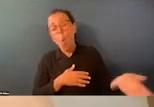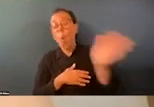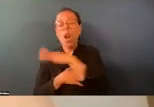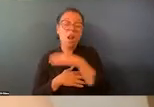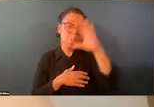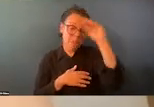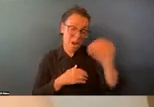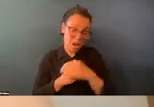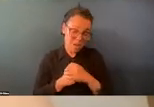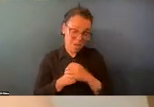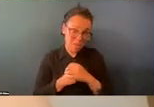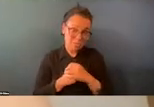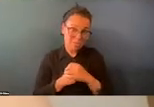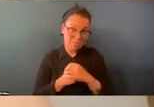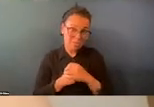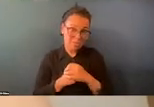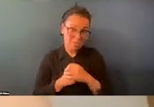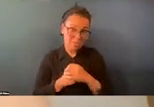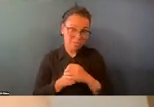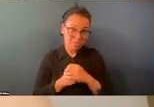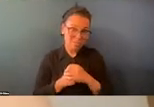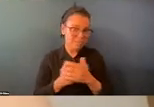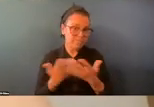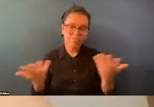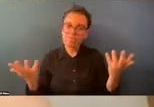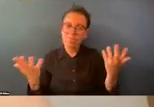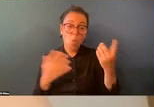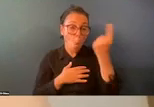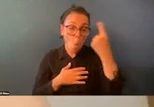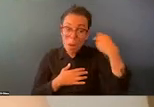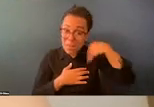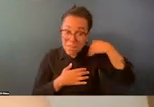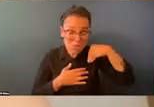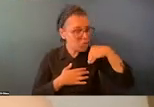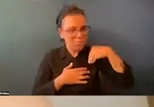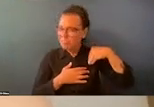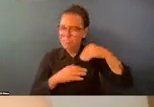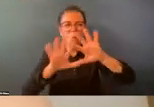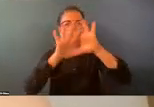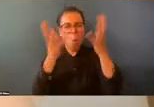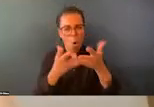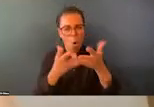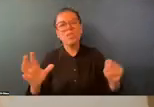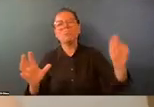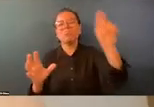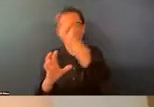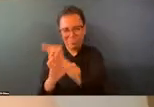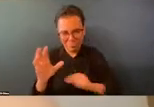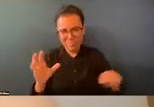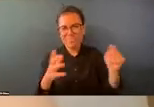men. I mean, it's not only in Tajikistan, in the whole entire region, it's like that. And